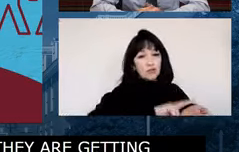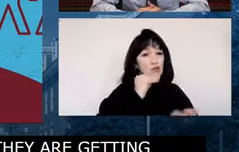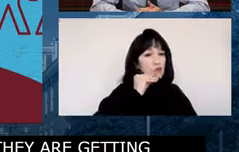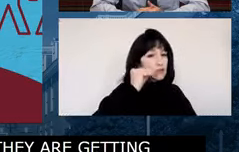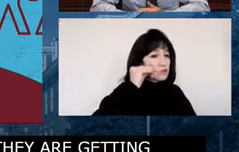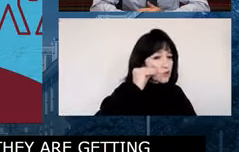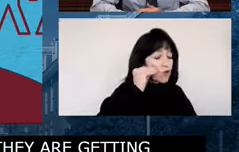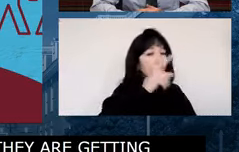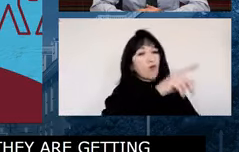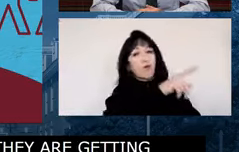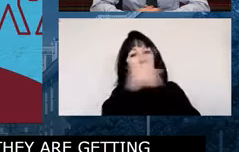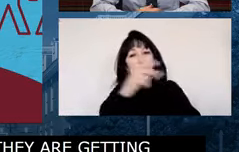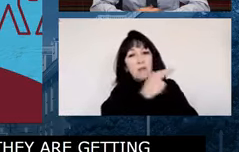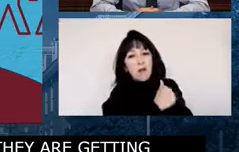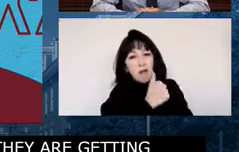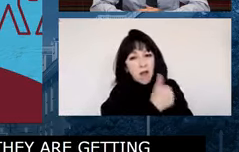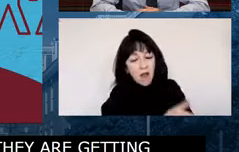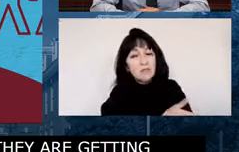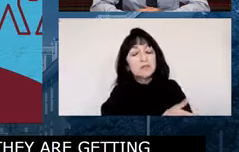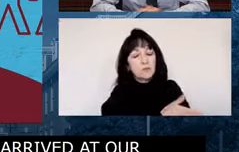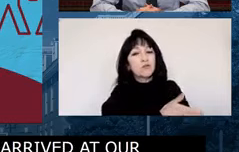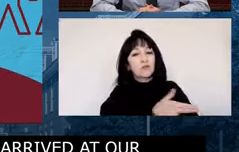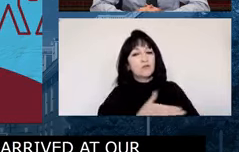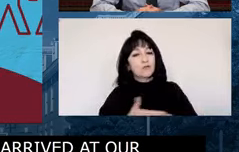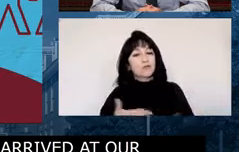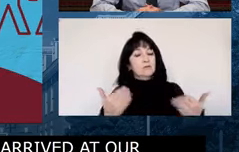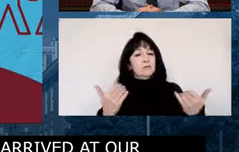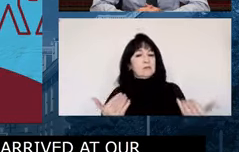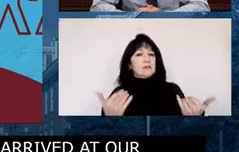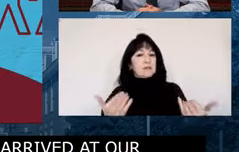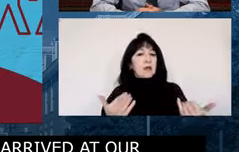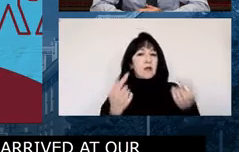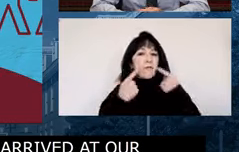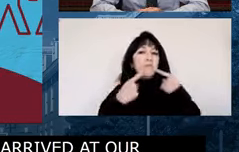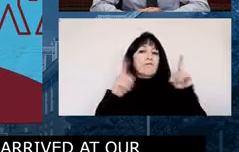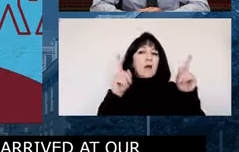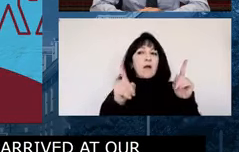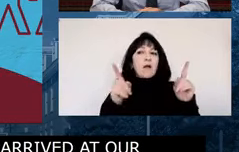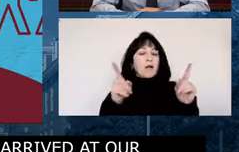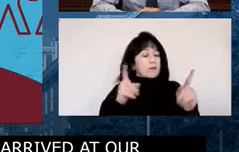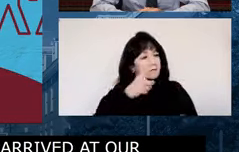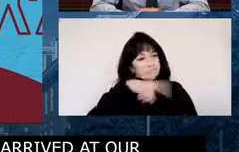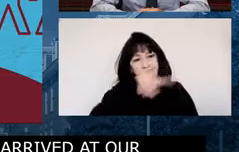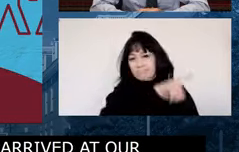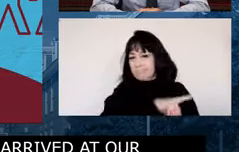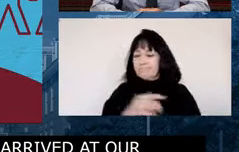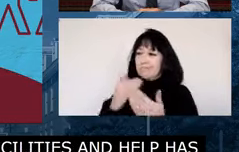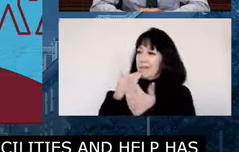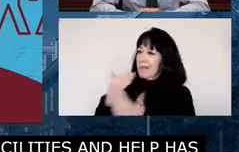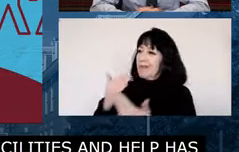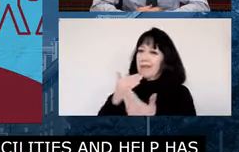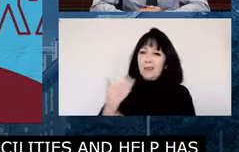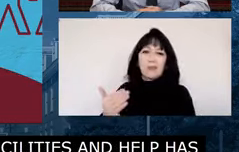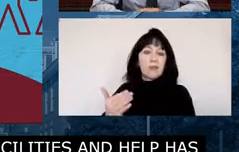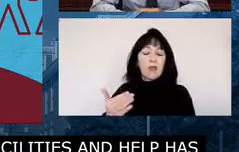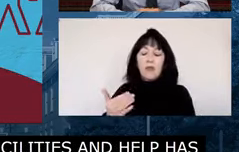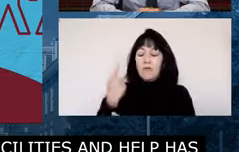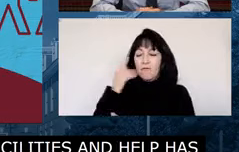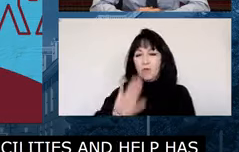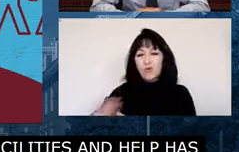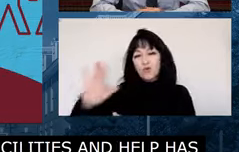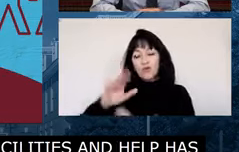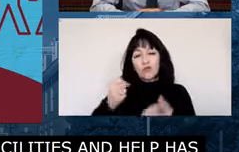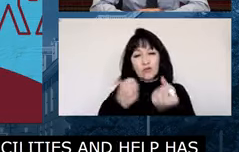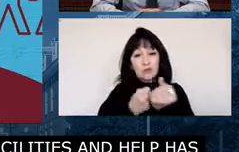Help has been on the way and now has arrived. They've been greeted with open arms, and I know they're going to do a great job. If you have a